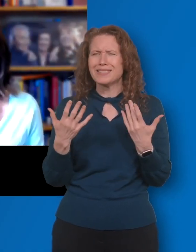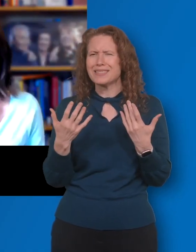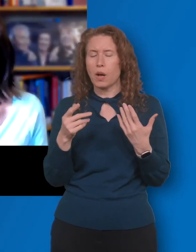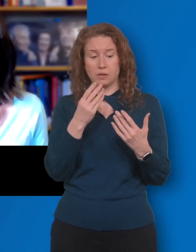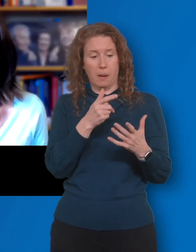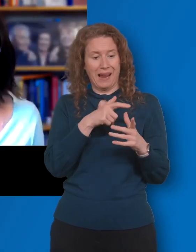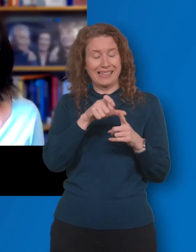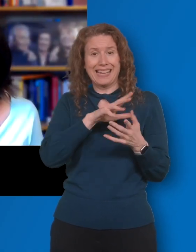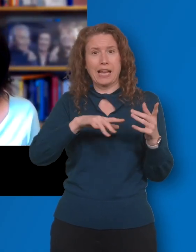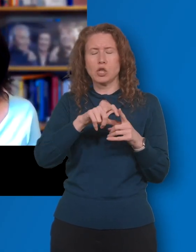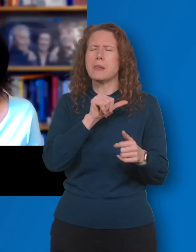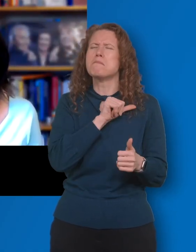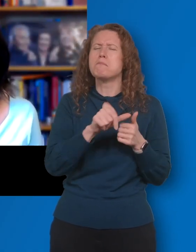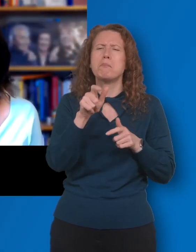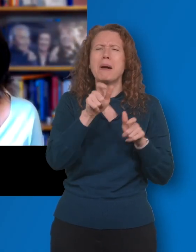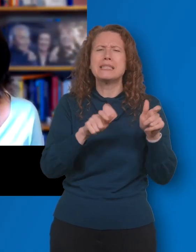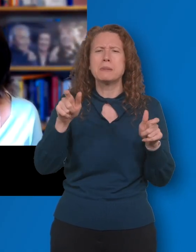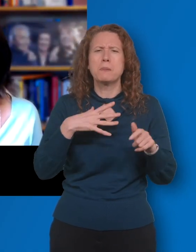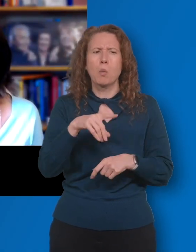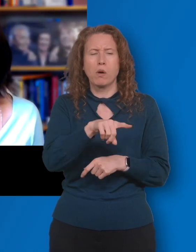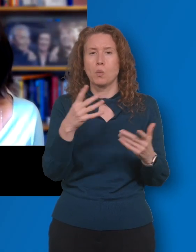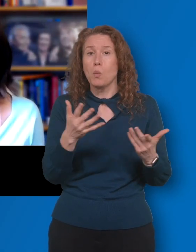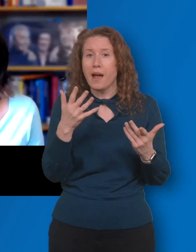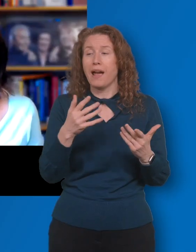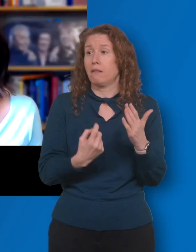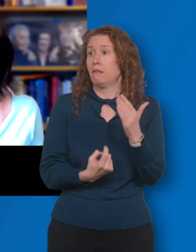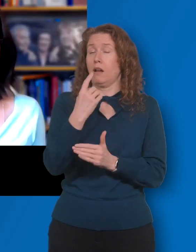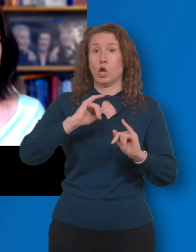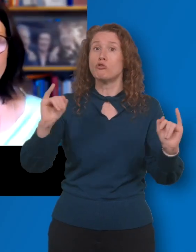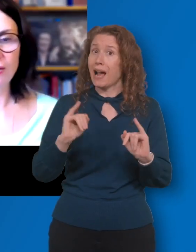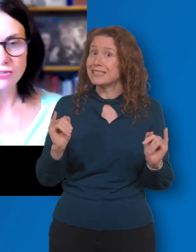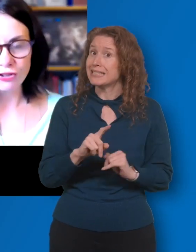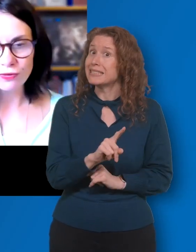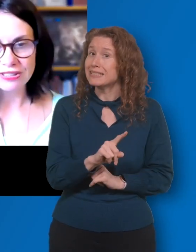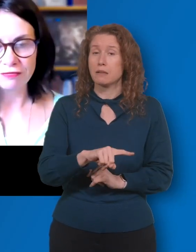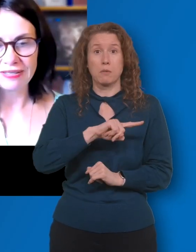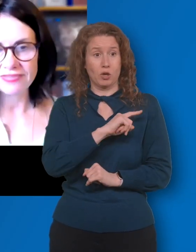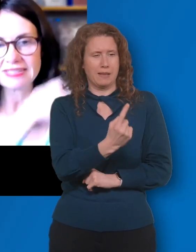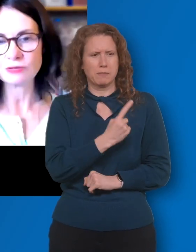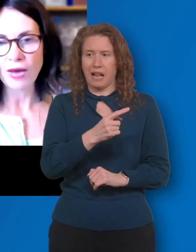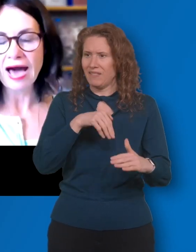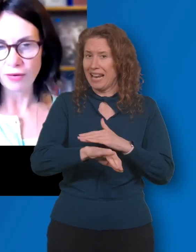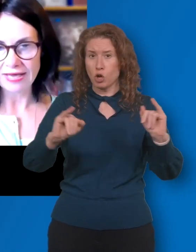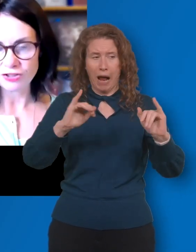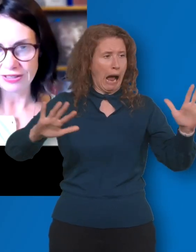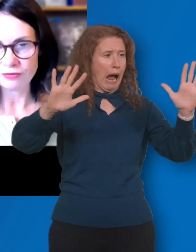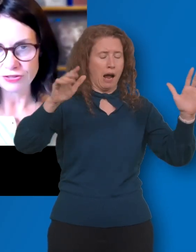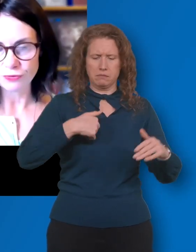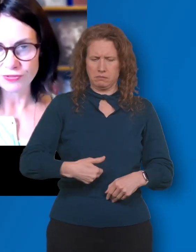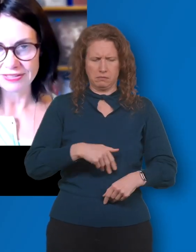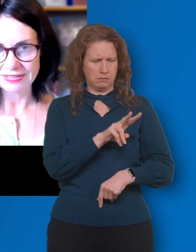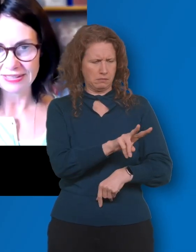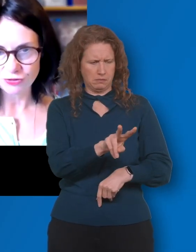are the best people who you ever want around you in a crisis, because they will know intuitively this is where our energy